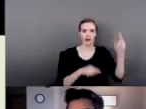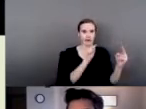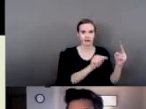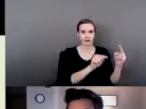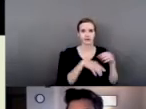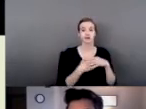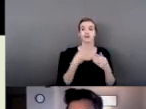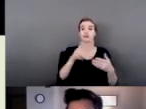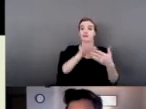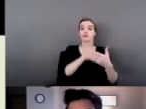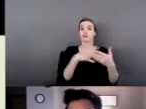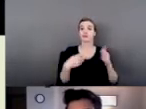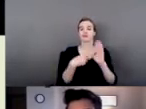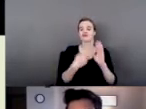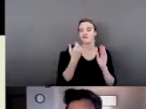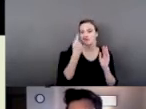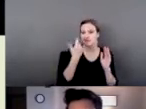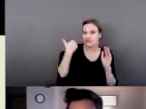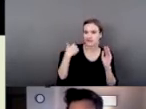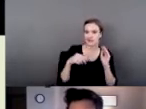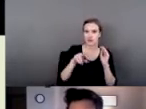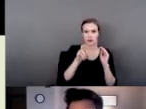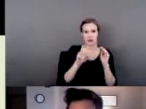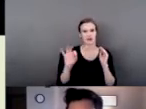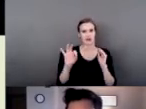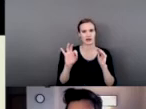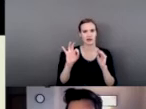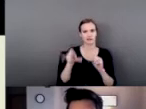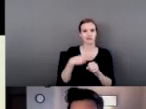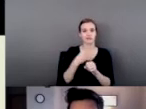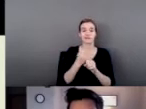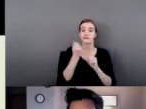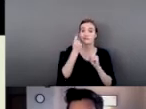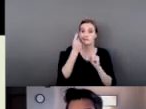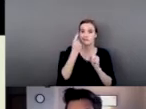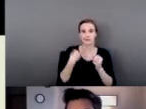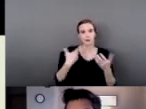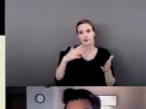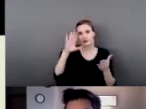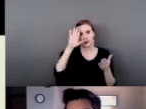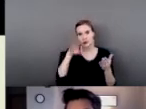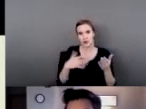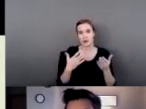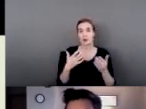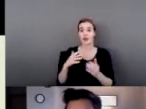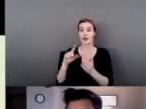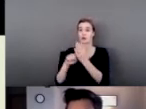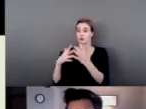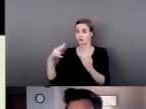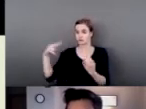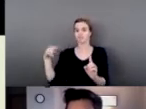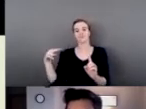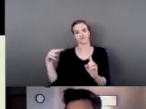from 2009, but as we know, and even from the researcher's standpoint, we know